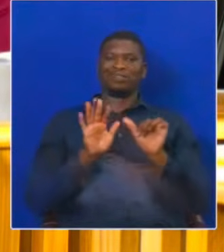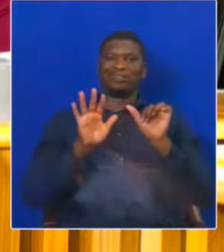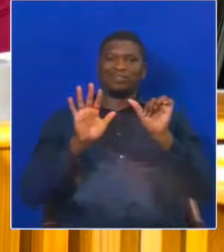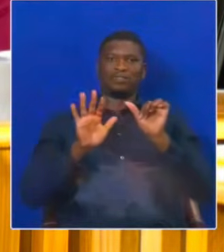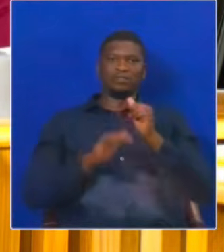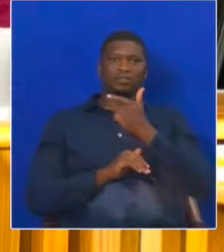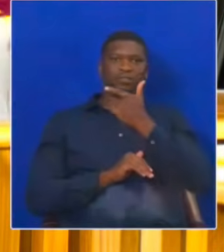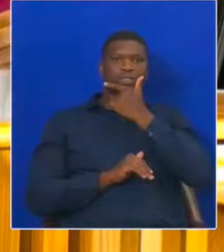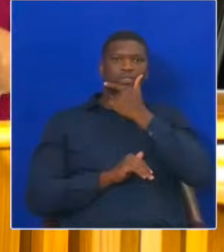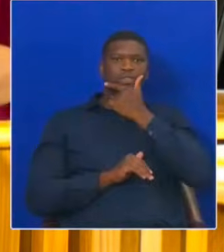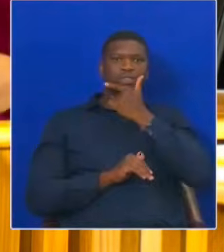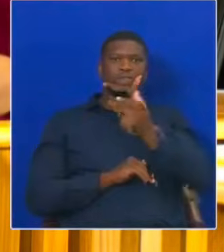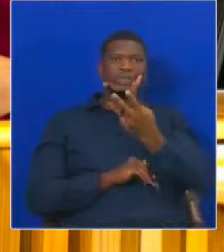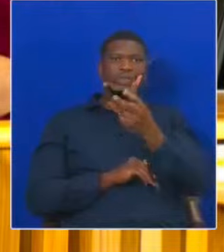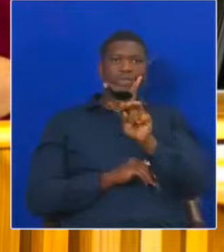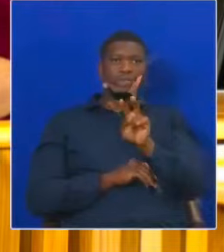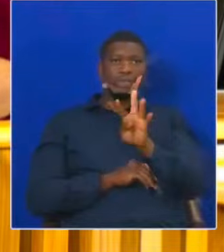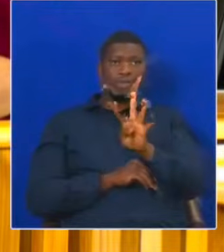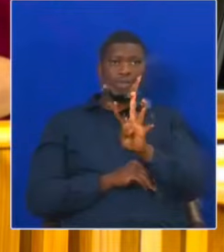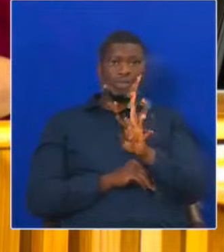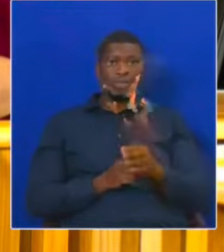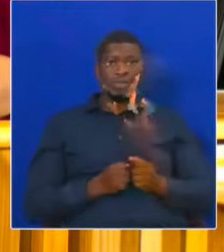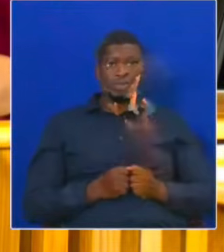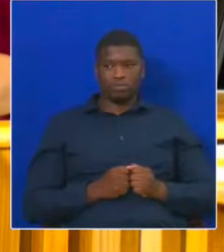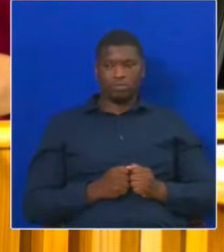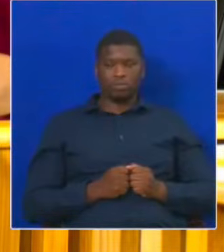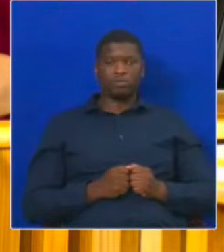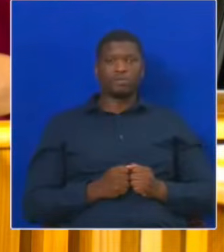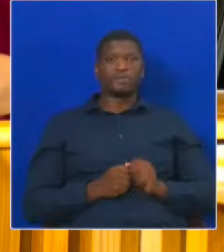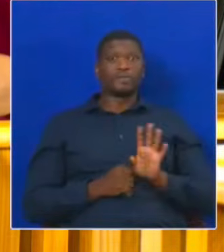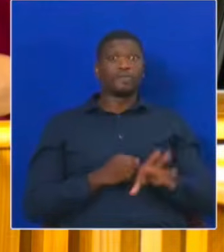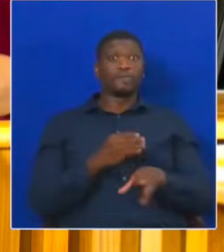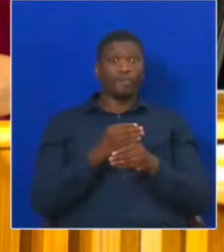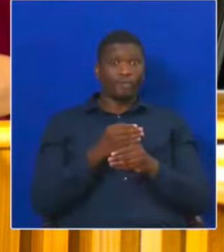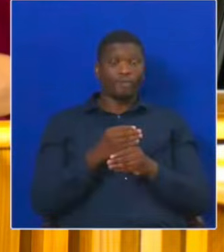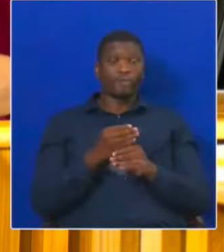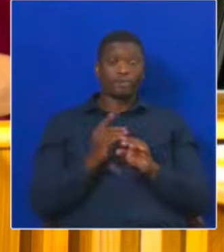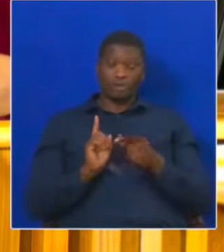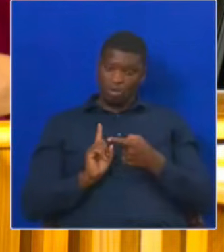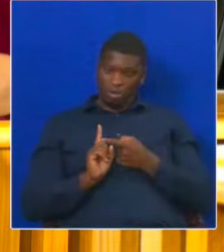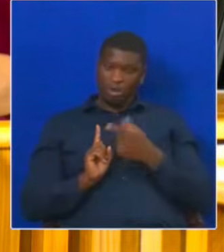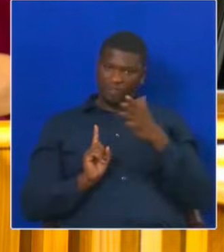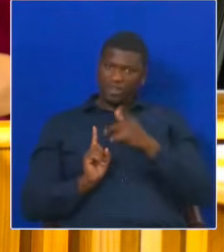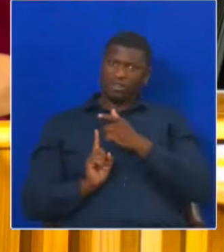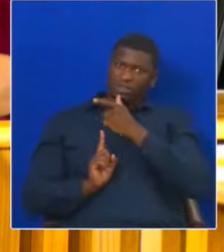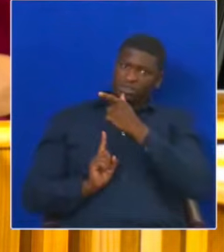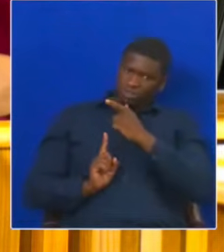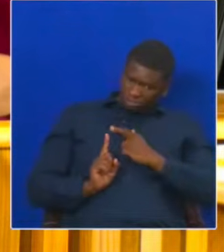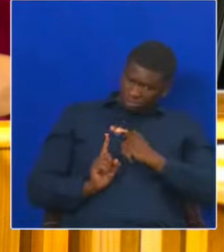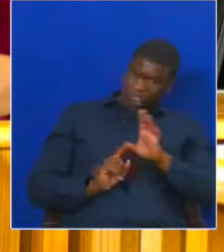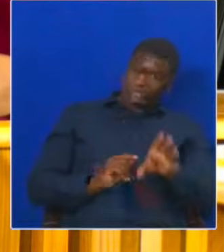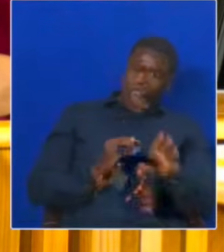2024. And he further indicated that